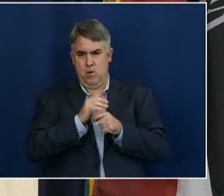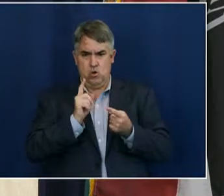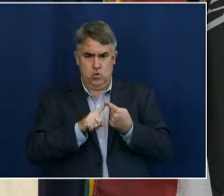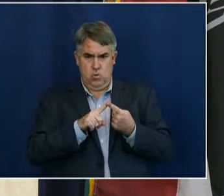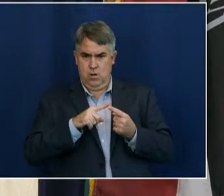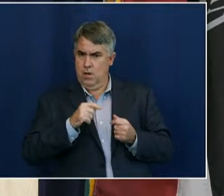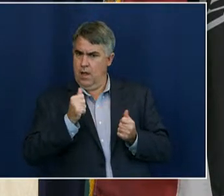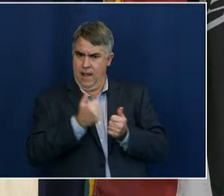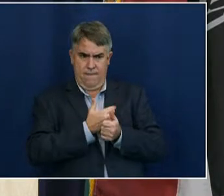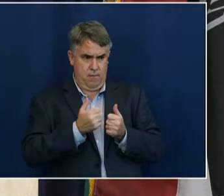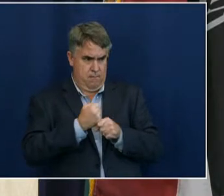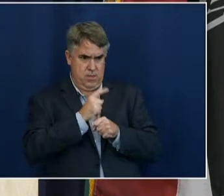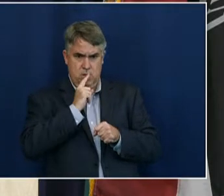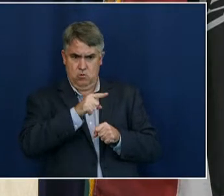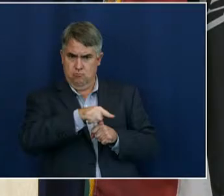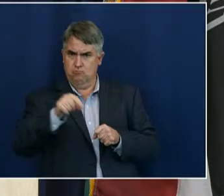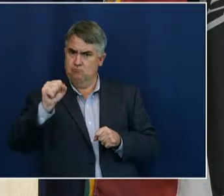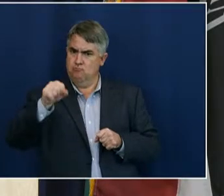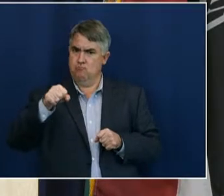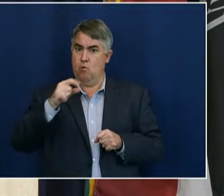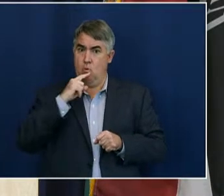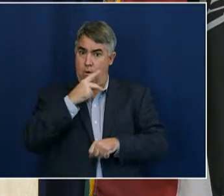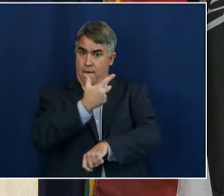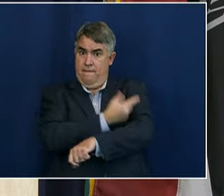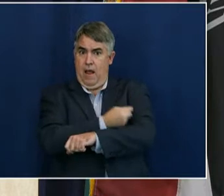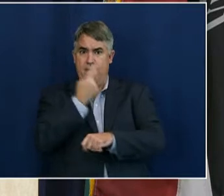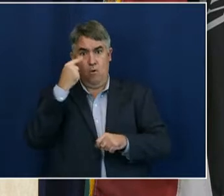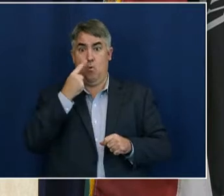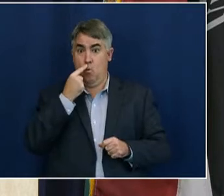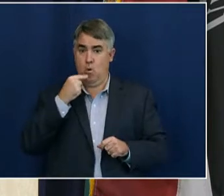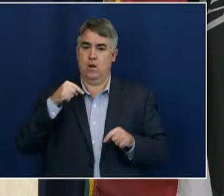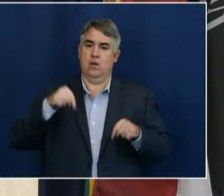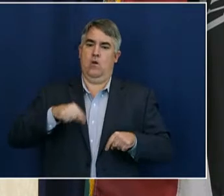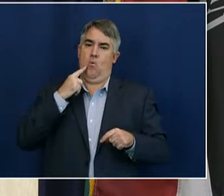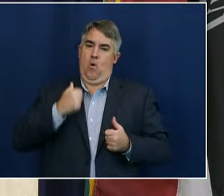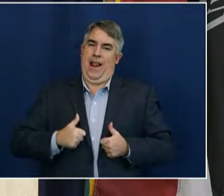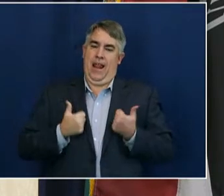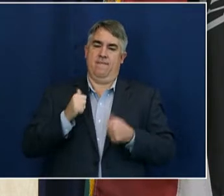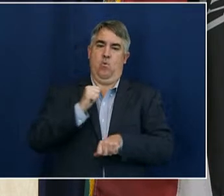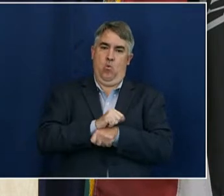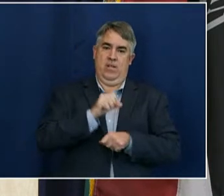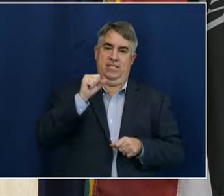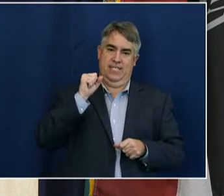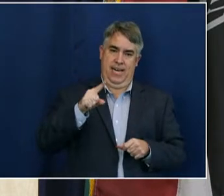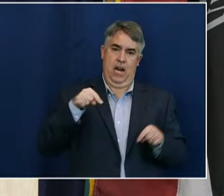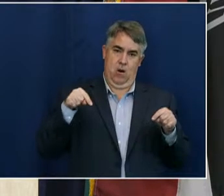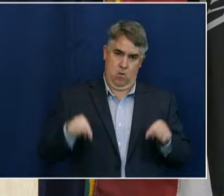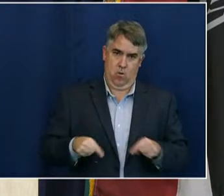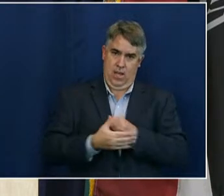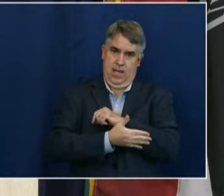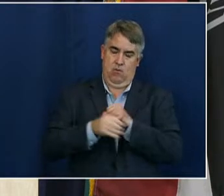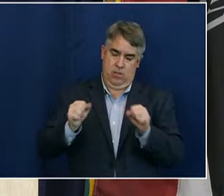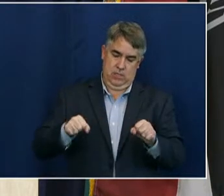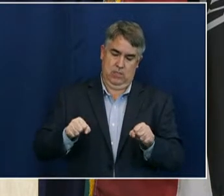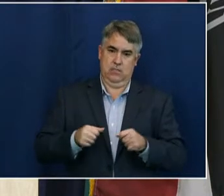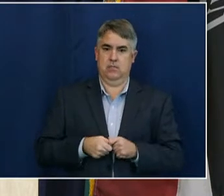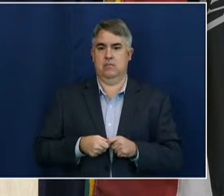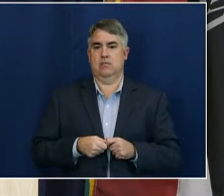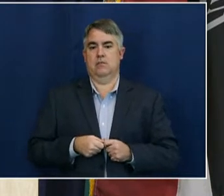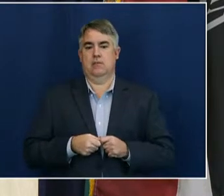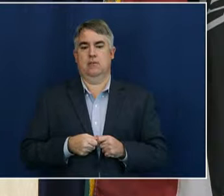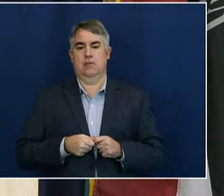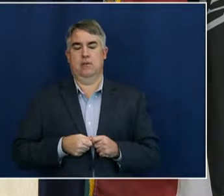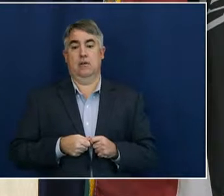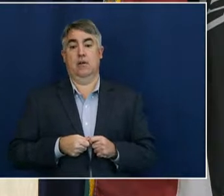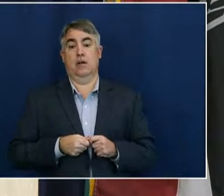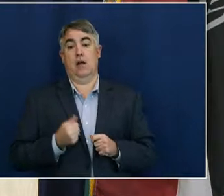to ensure that vaccines go to individuals who live or work in San Diego County. We do have, both in the appointment